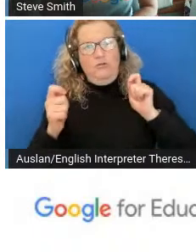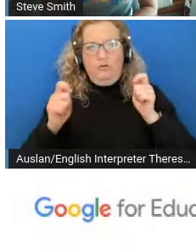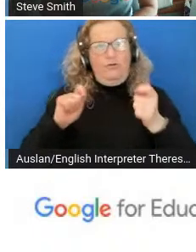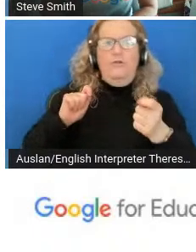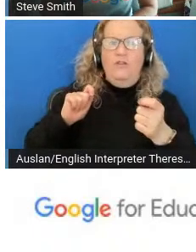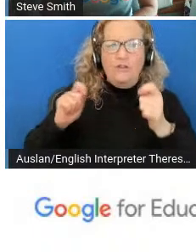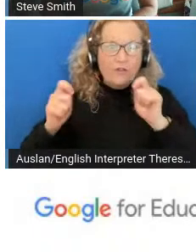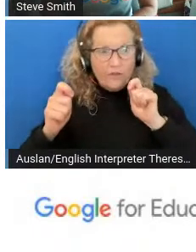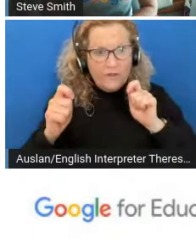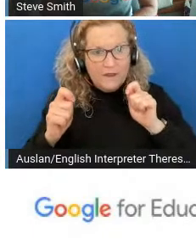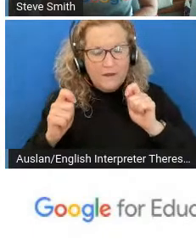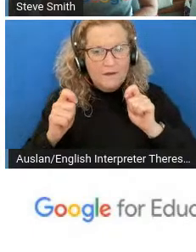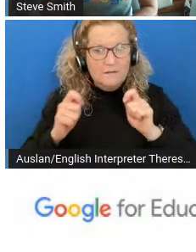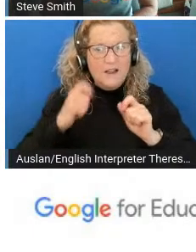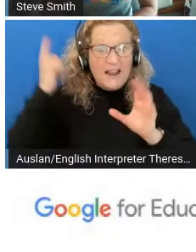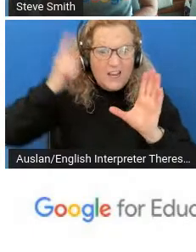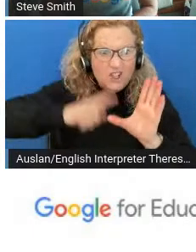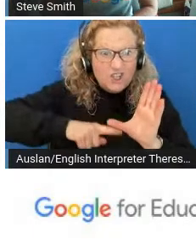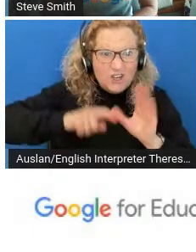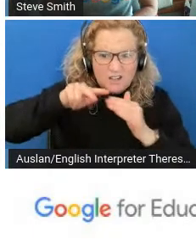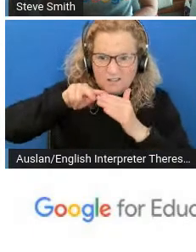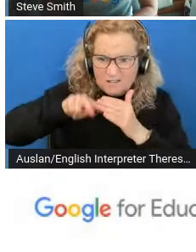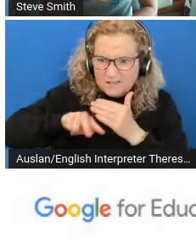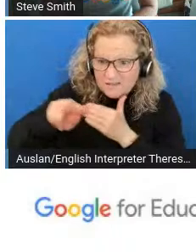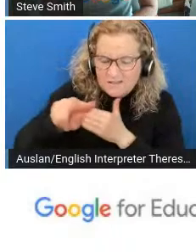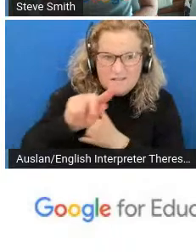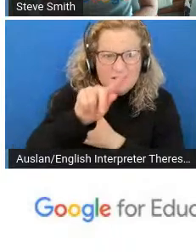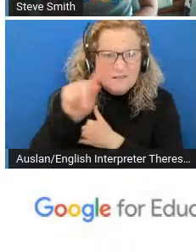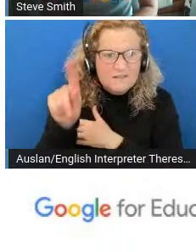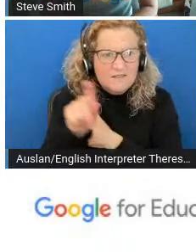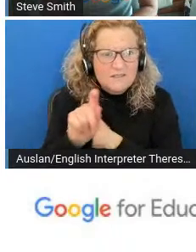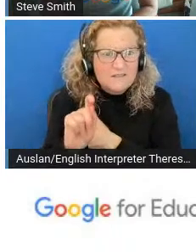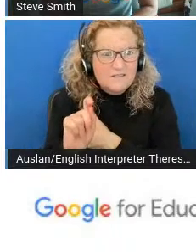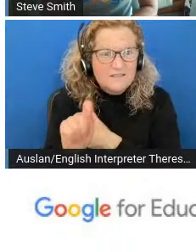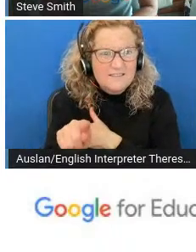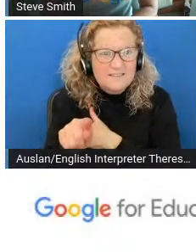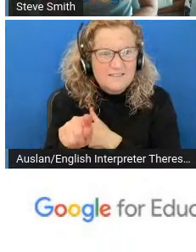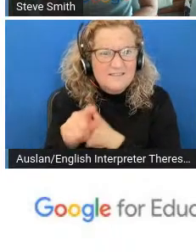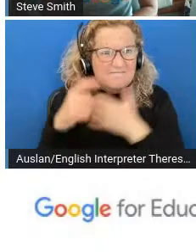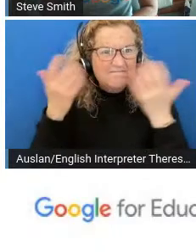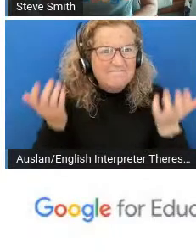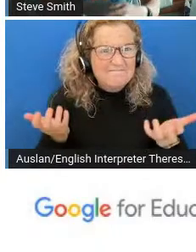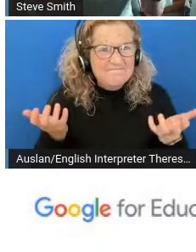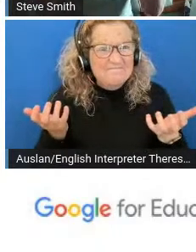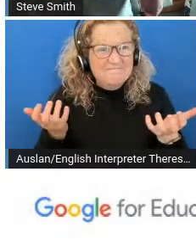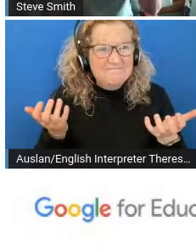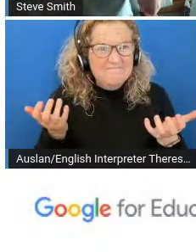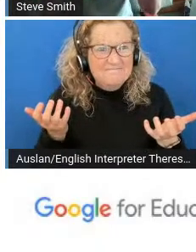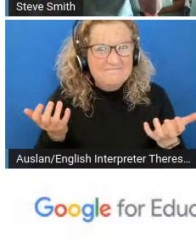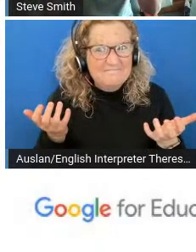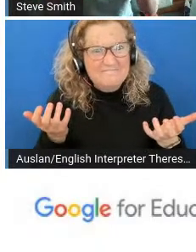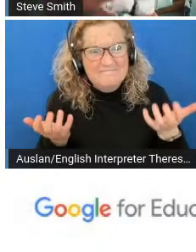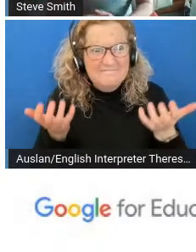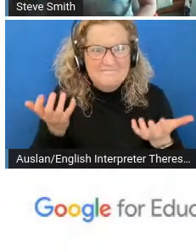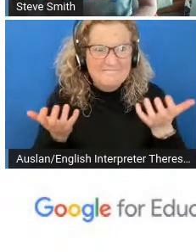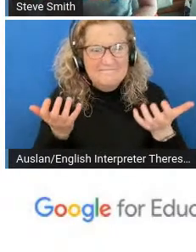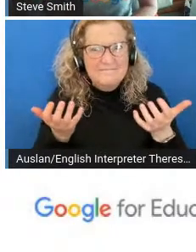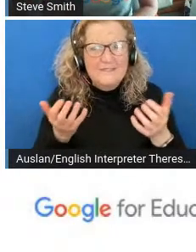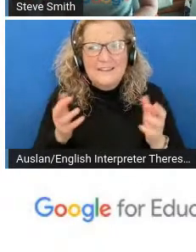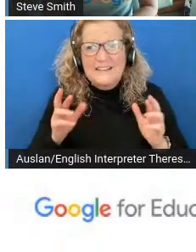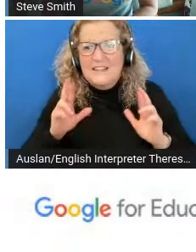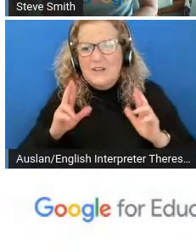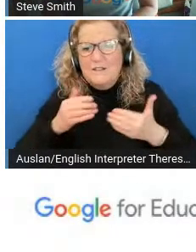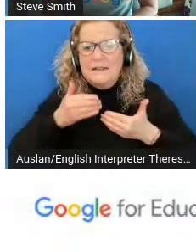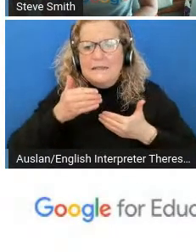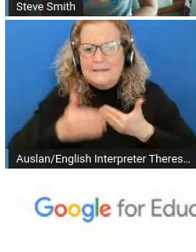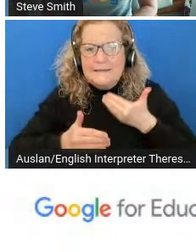what 2022 looks like is yet to be seen. Surely we're continuing to move forward,